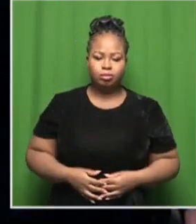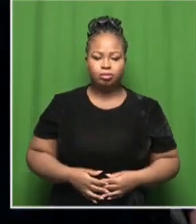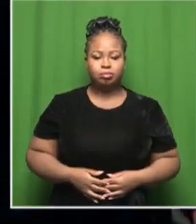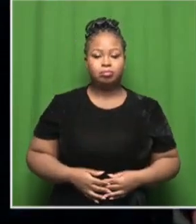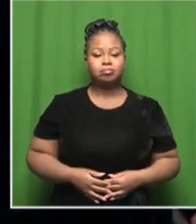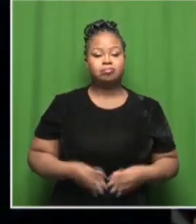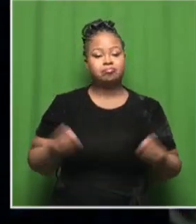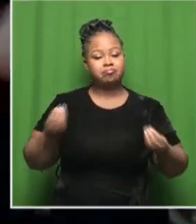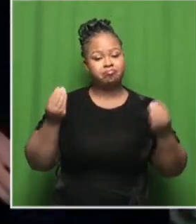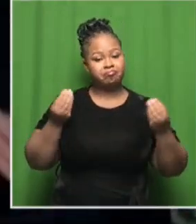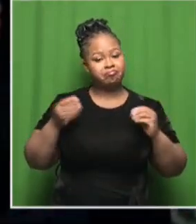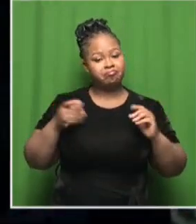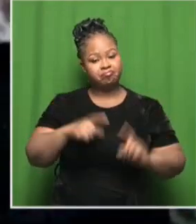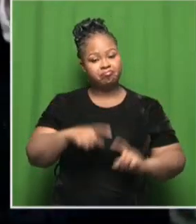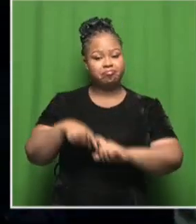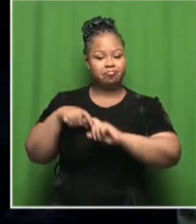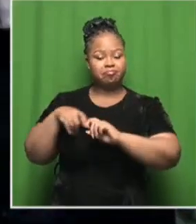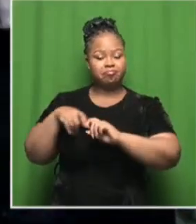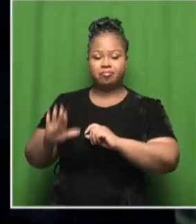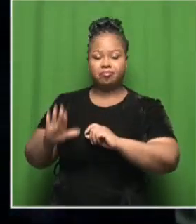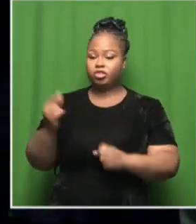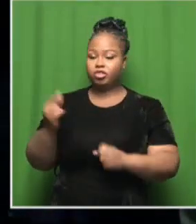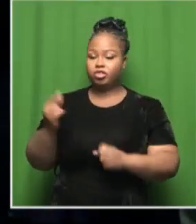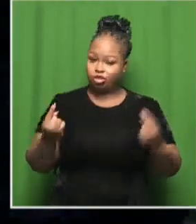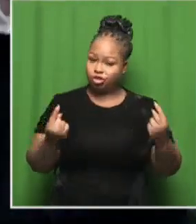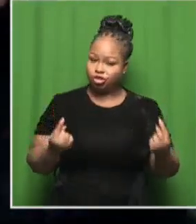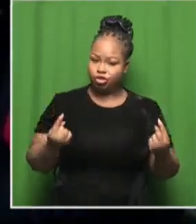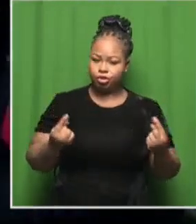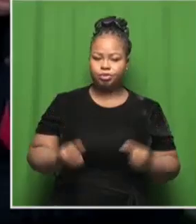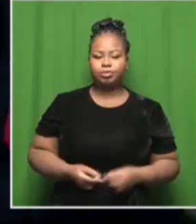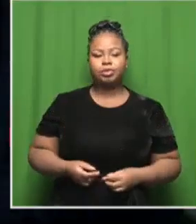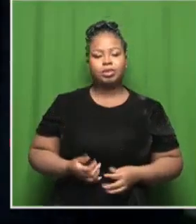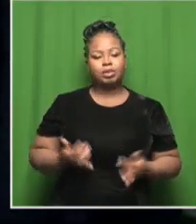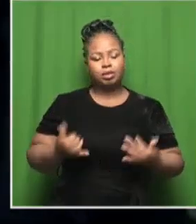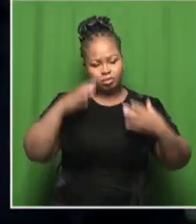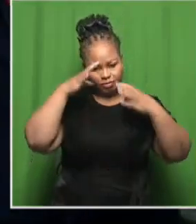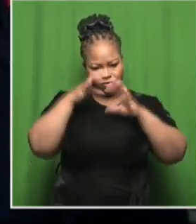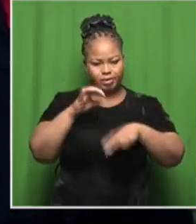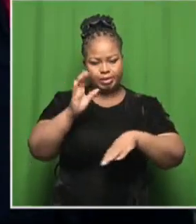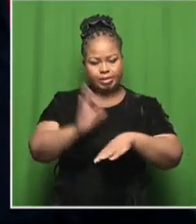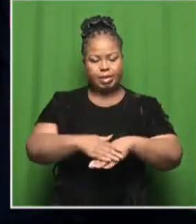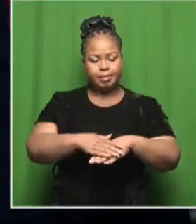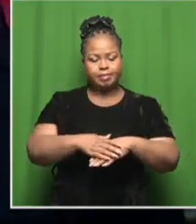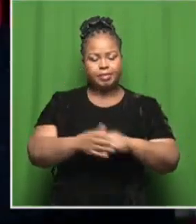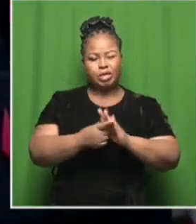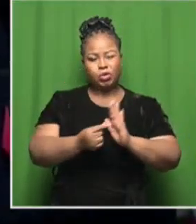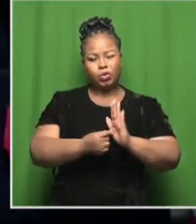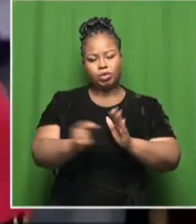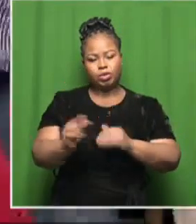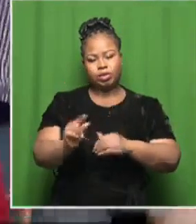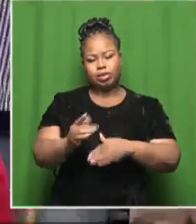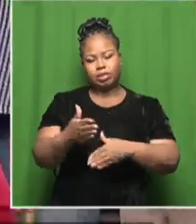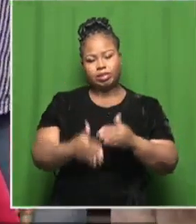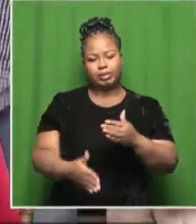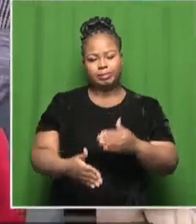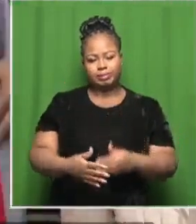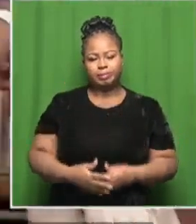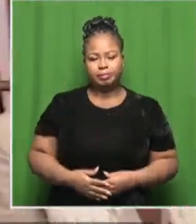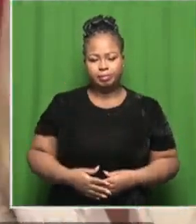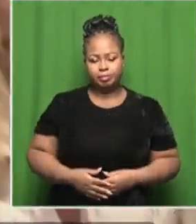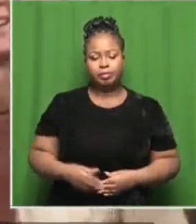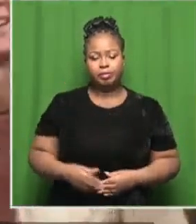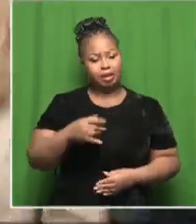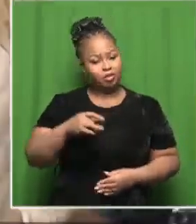Popularity aside, it's the swing states where each nominee is spending all their time in the closing days of this race. Harris here in